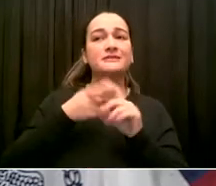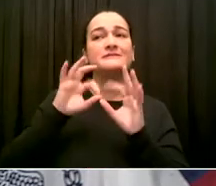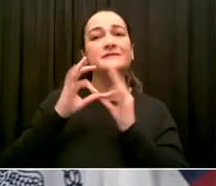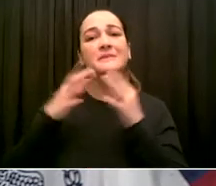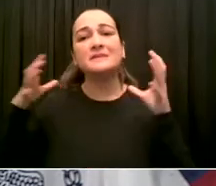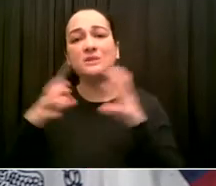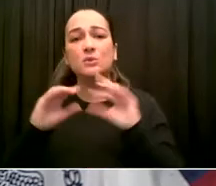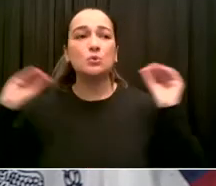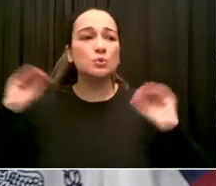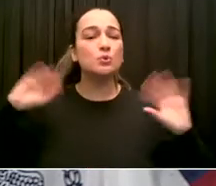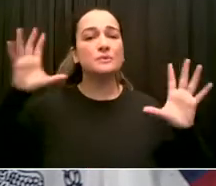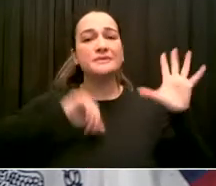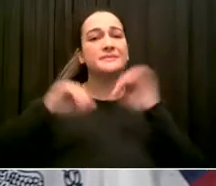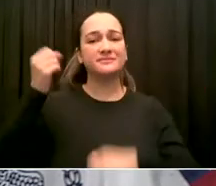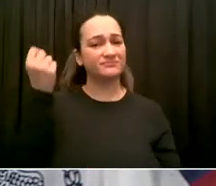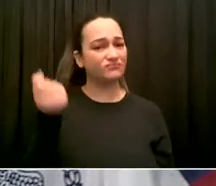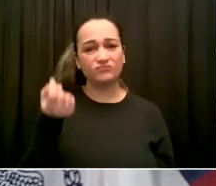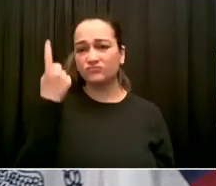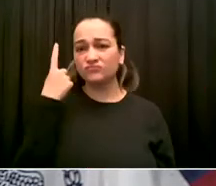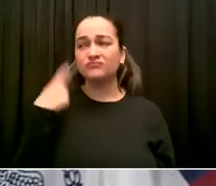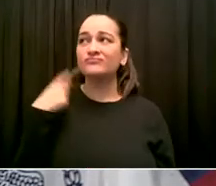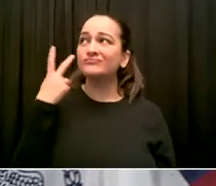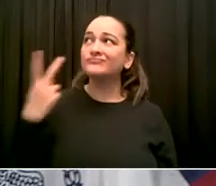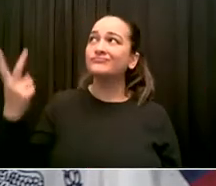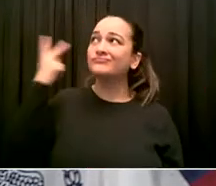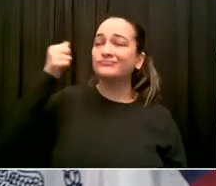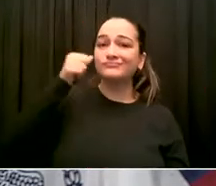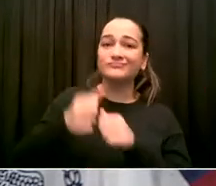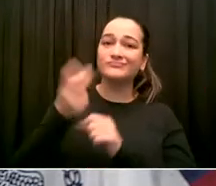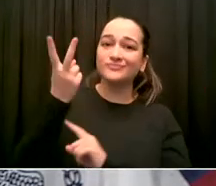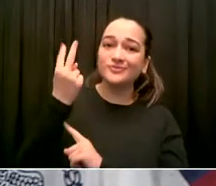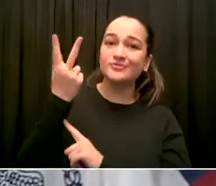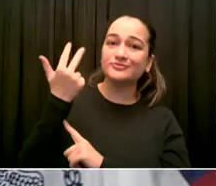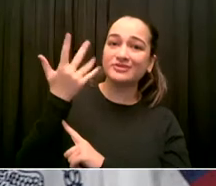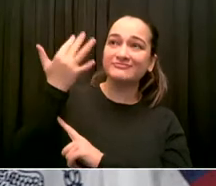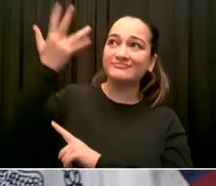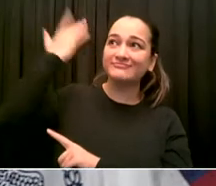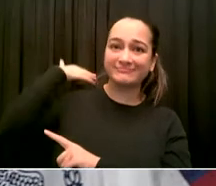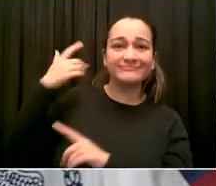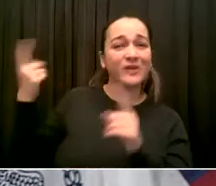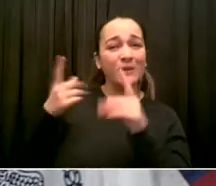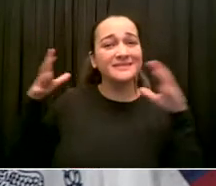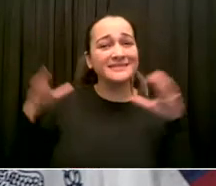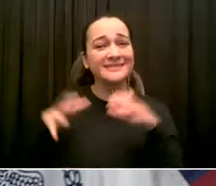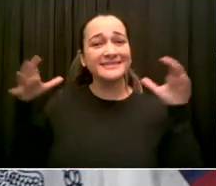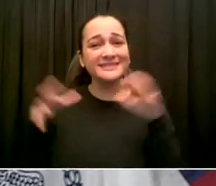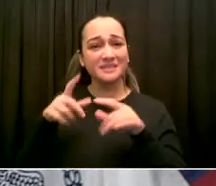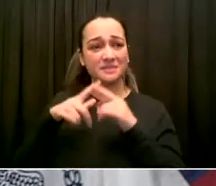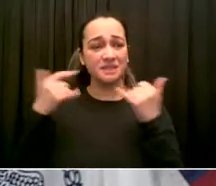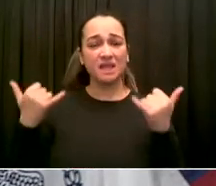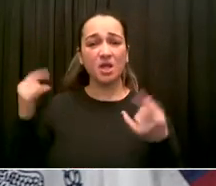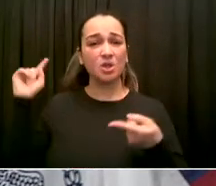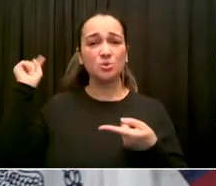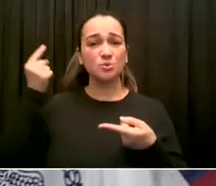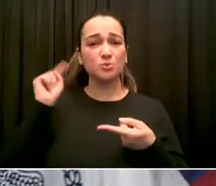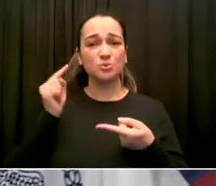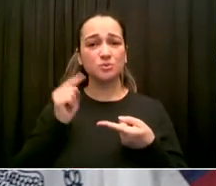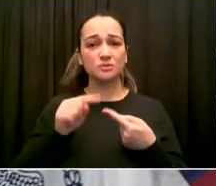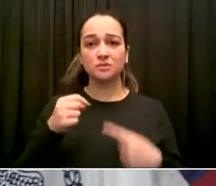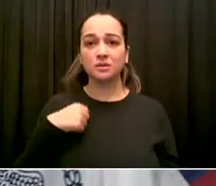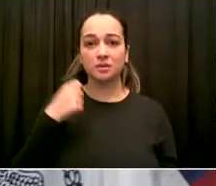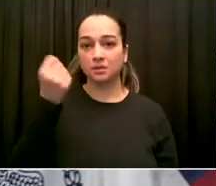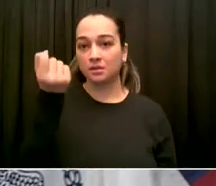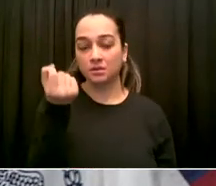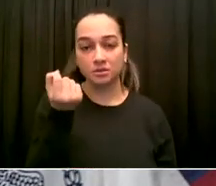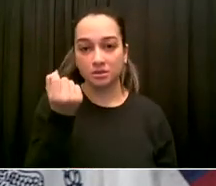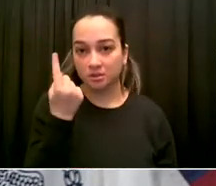in my family, one of the most beautiful times of year. But this is the last time we have to go through this because we will beat COVID once and for all